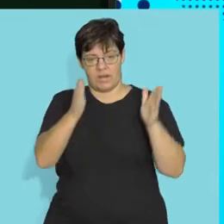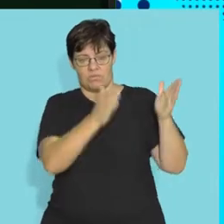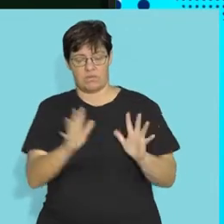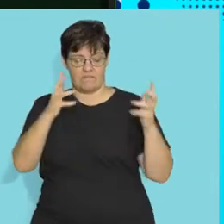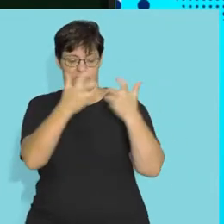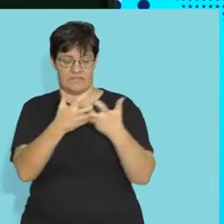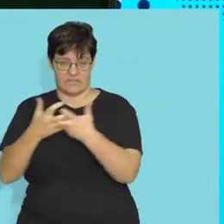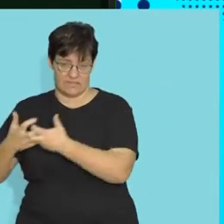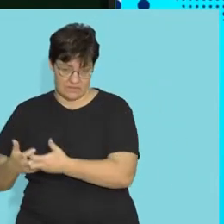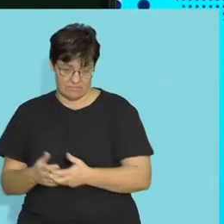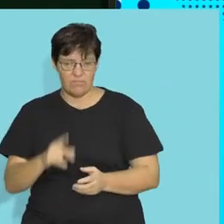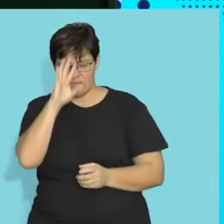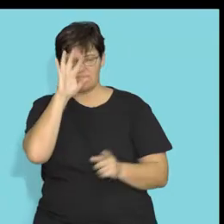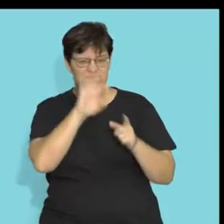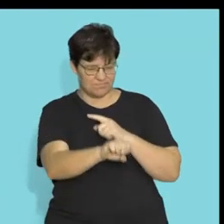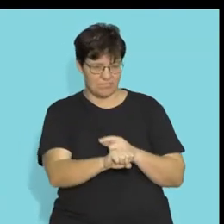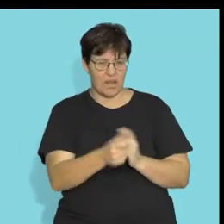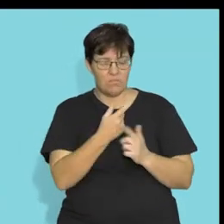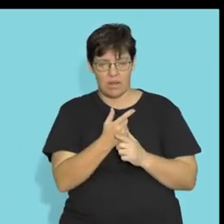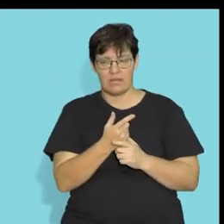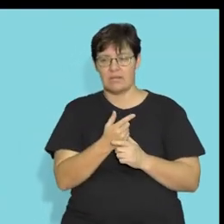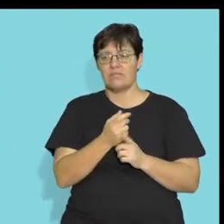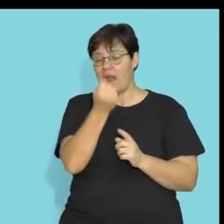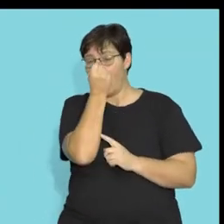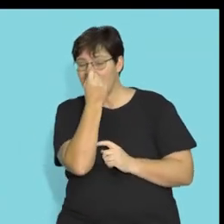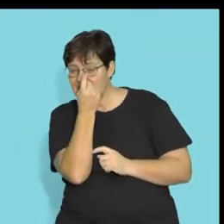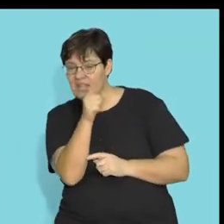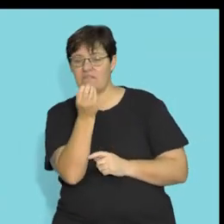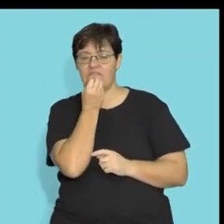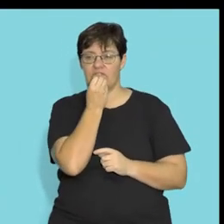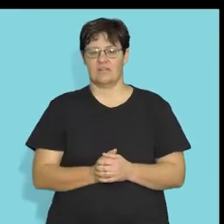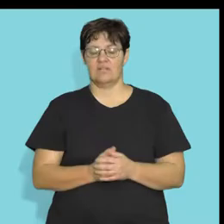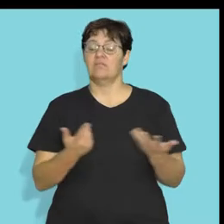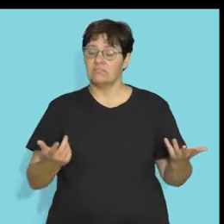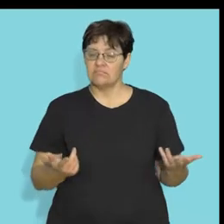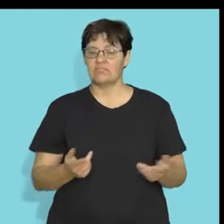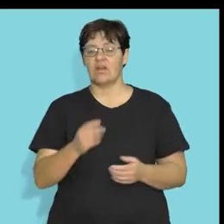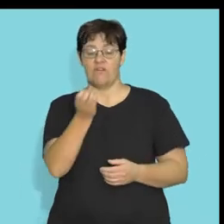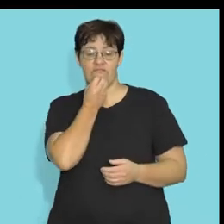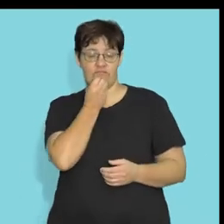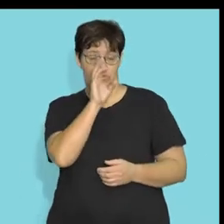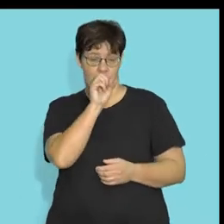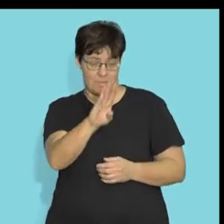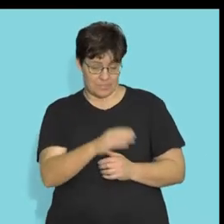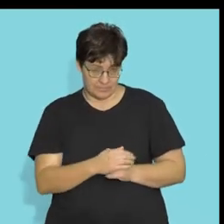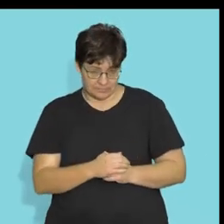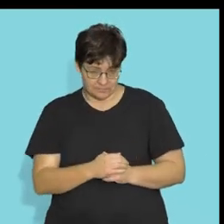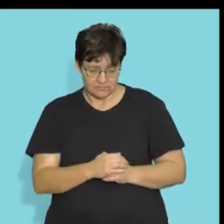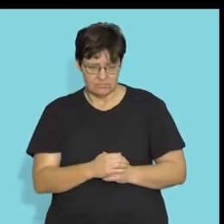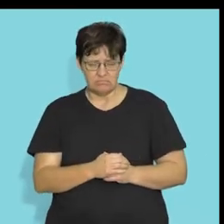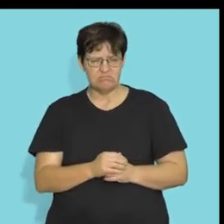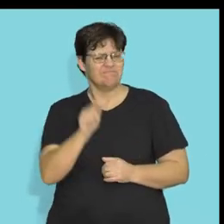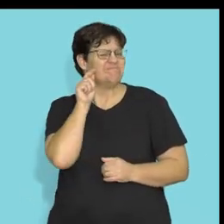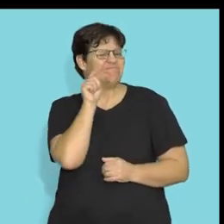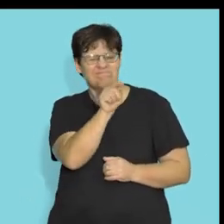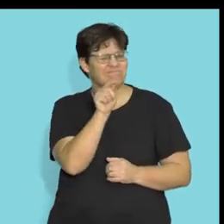And that's important for us to recognize as we get into understanding a food web. Let's look at the food web. As I